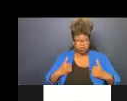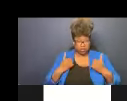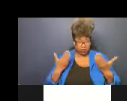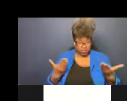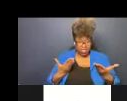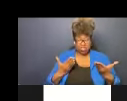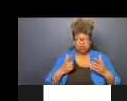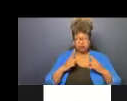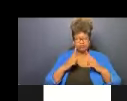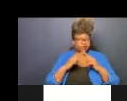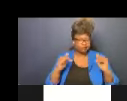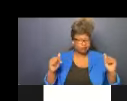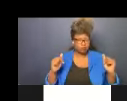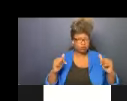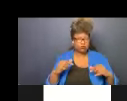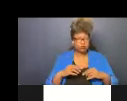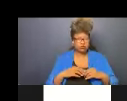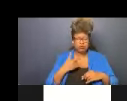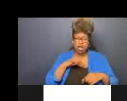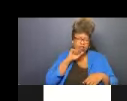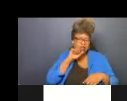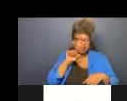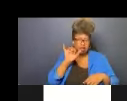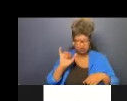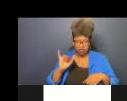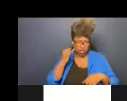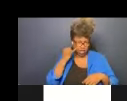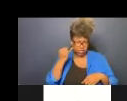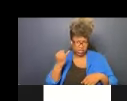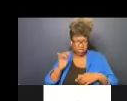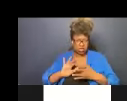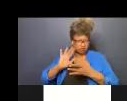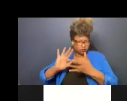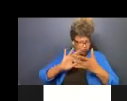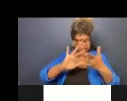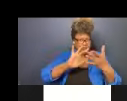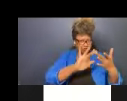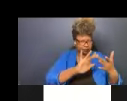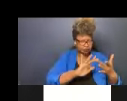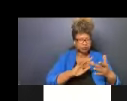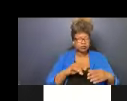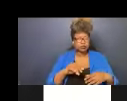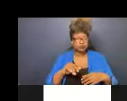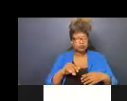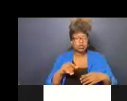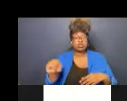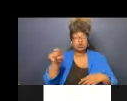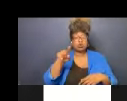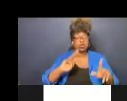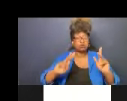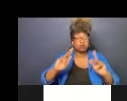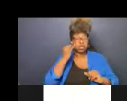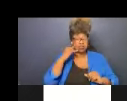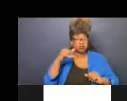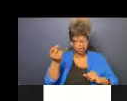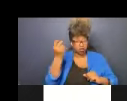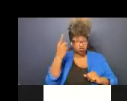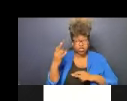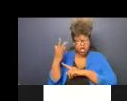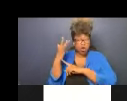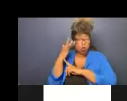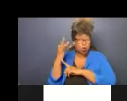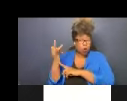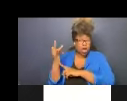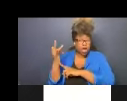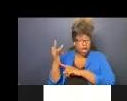think loving that idea, because for people to understand the why, I think is a huge